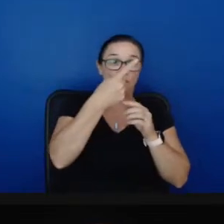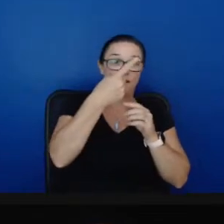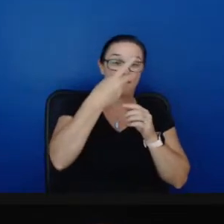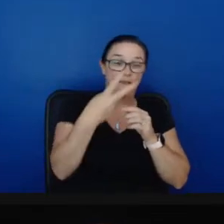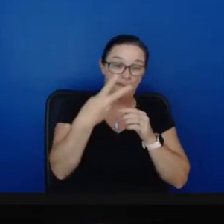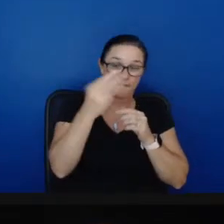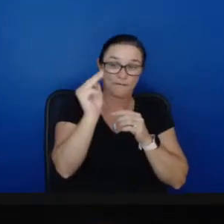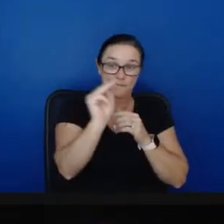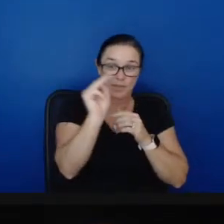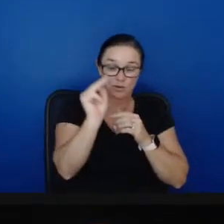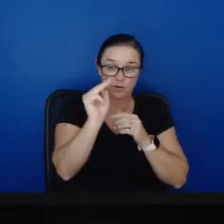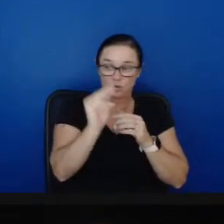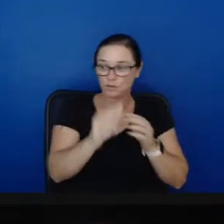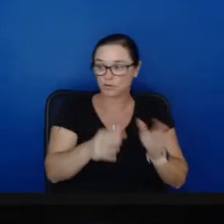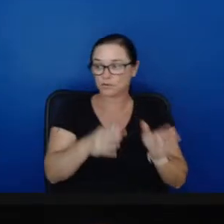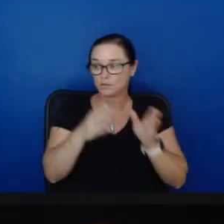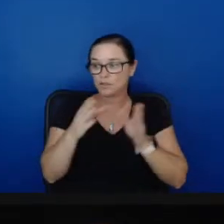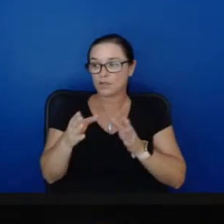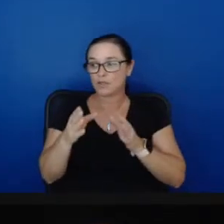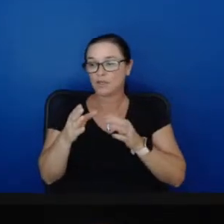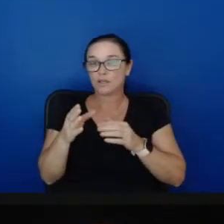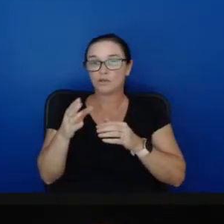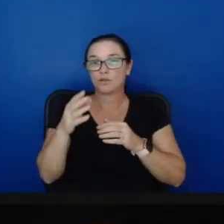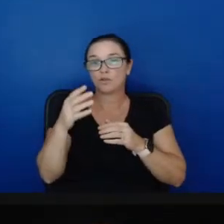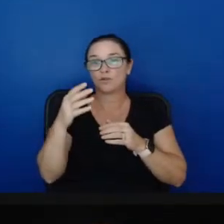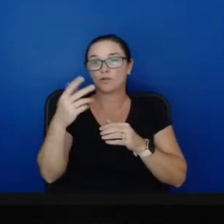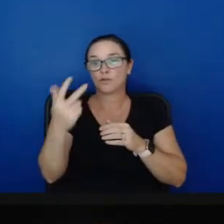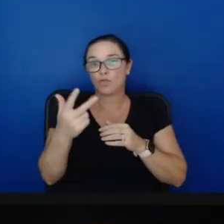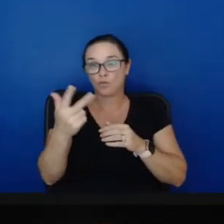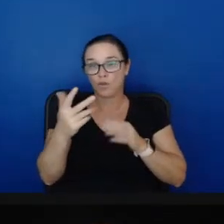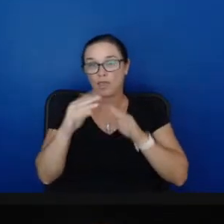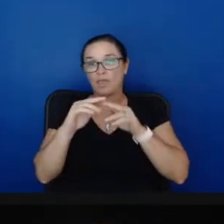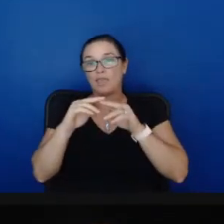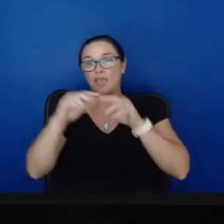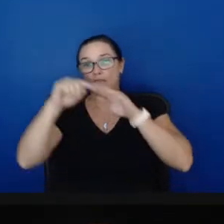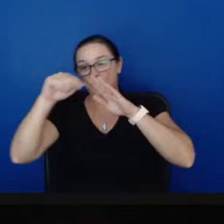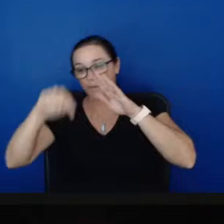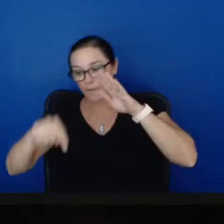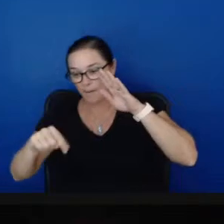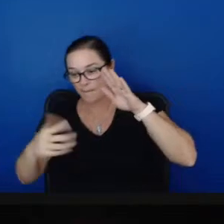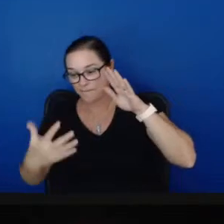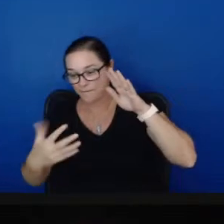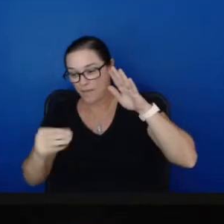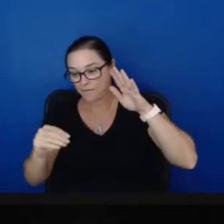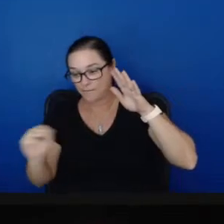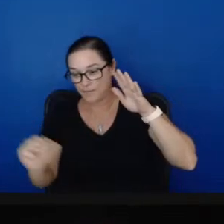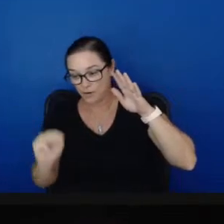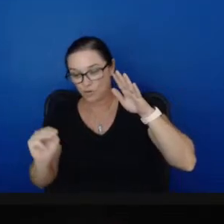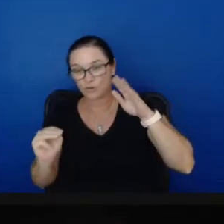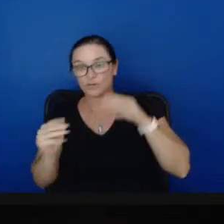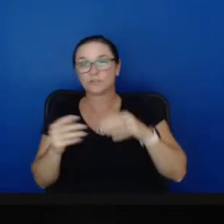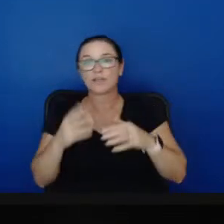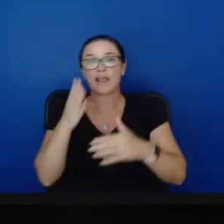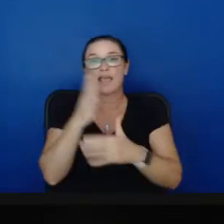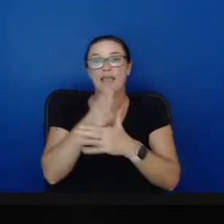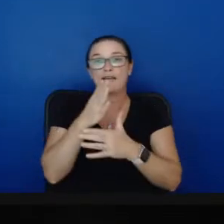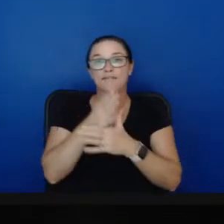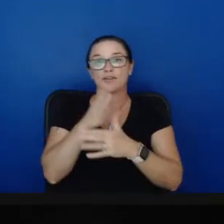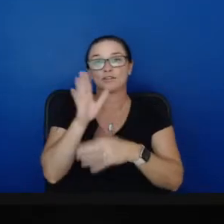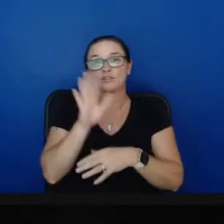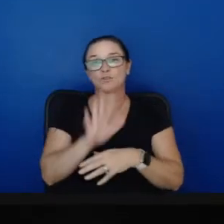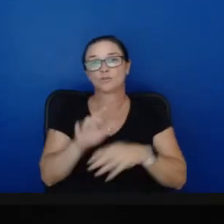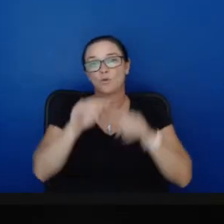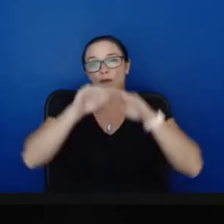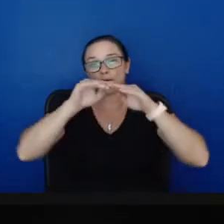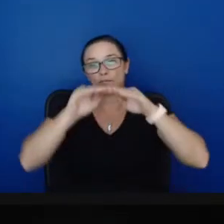2 meters to 3 meters to 5 meters over time. And on average, it was cutting